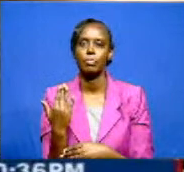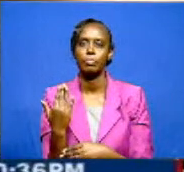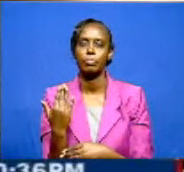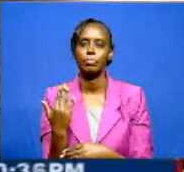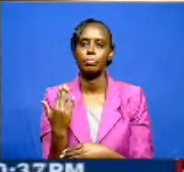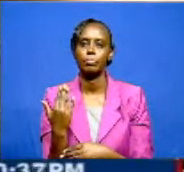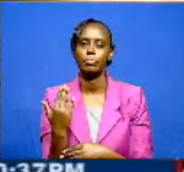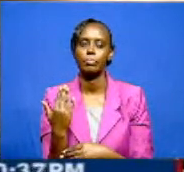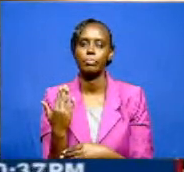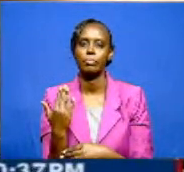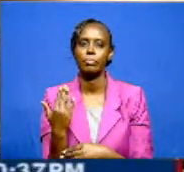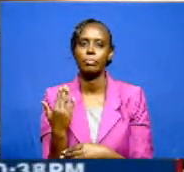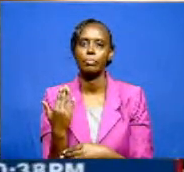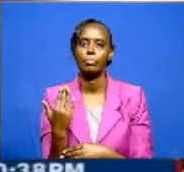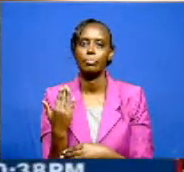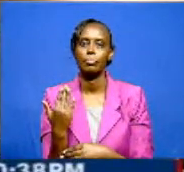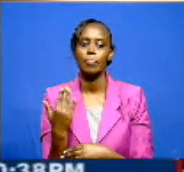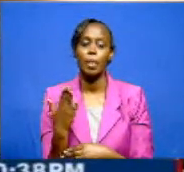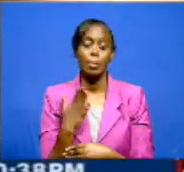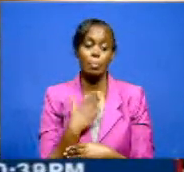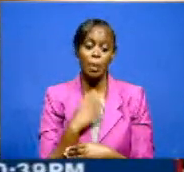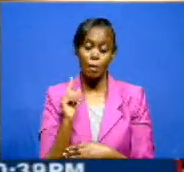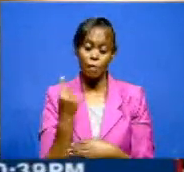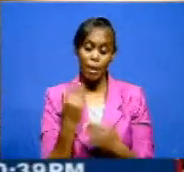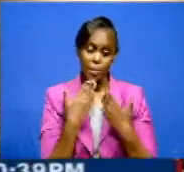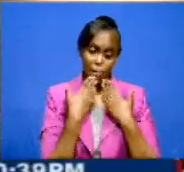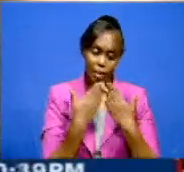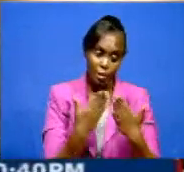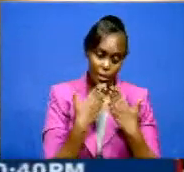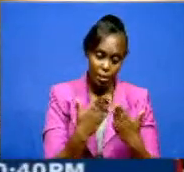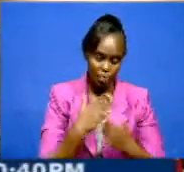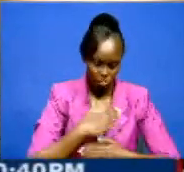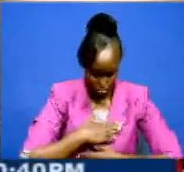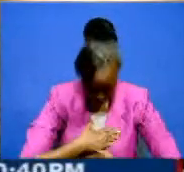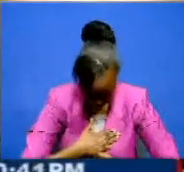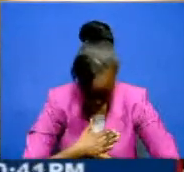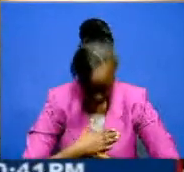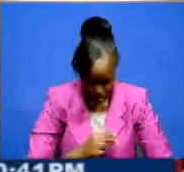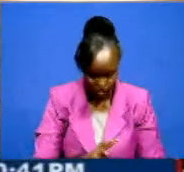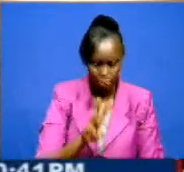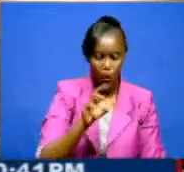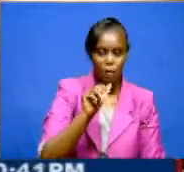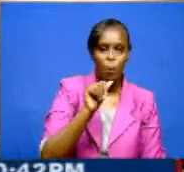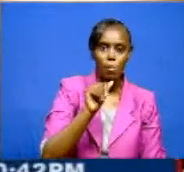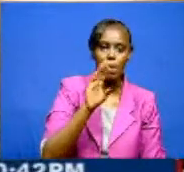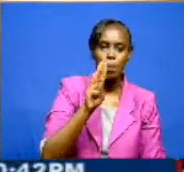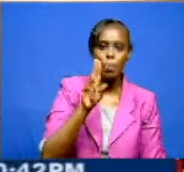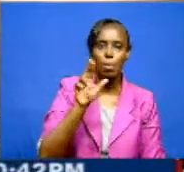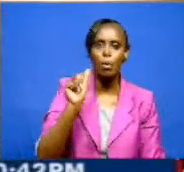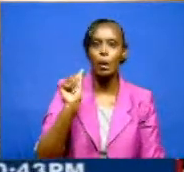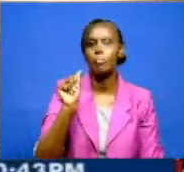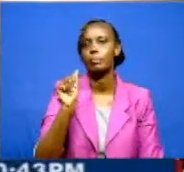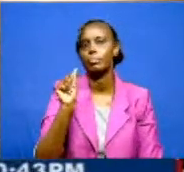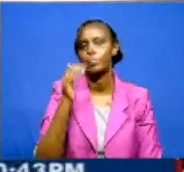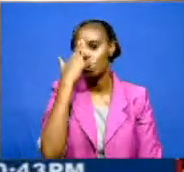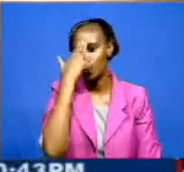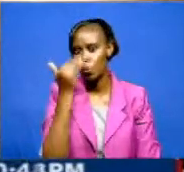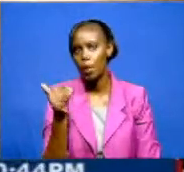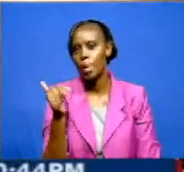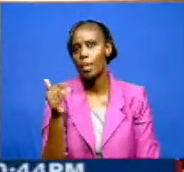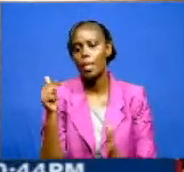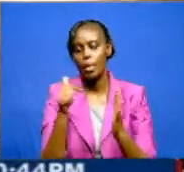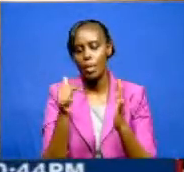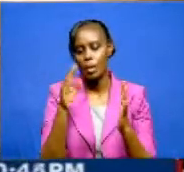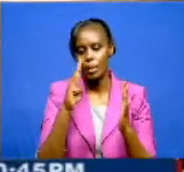I want to thank Senator Wambua for this